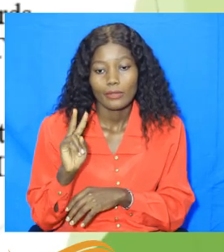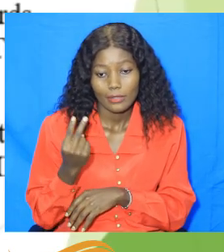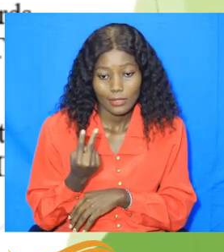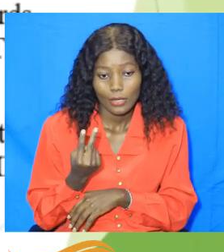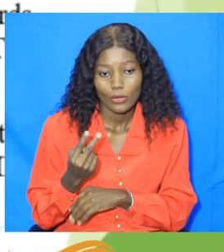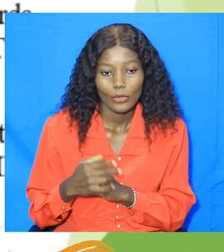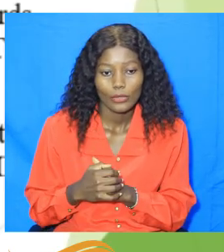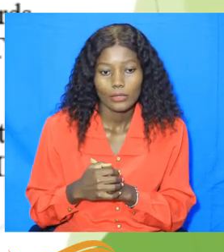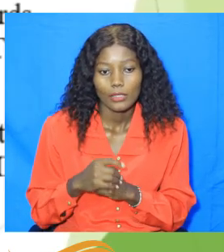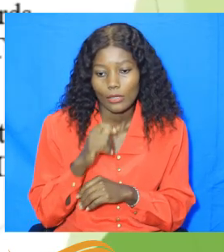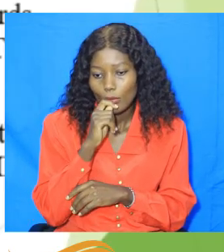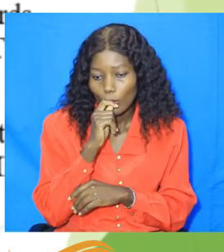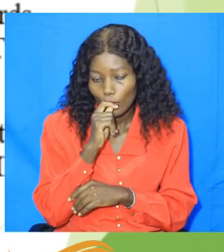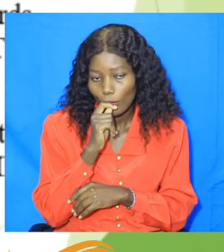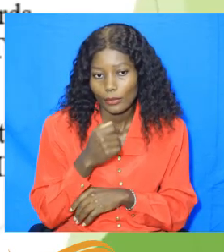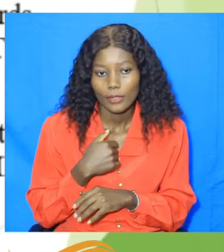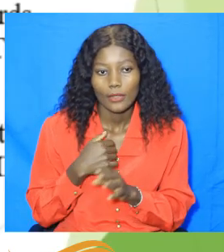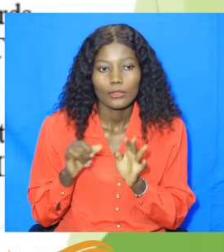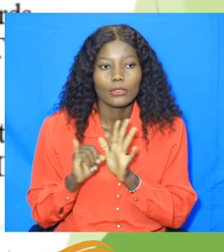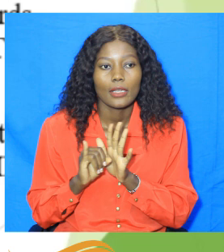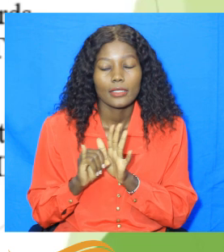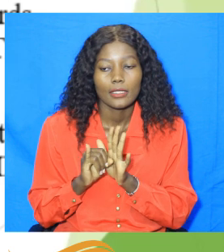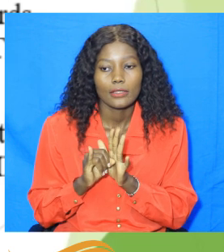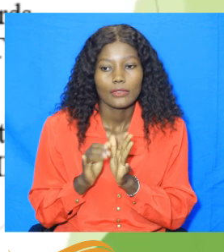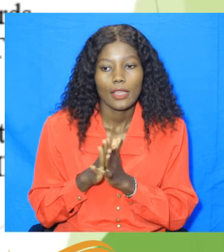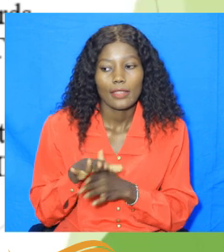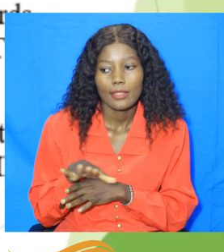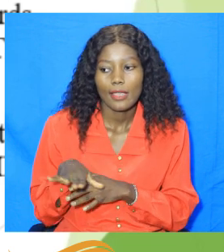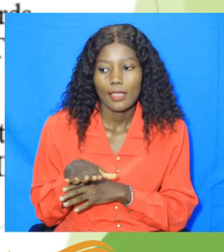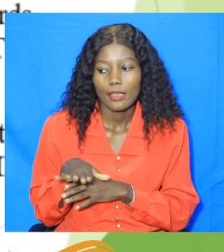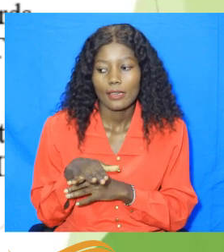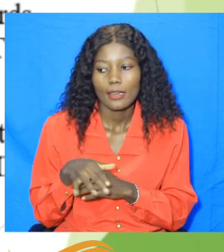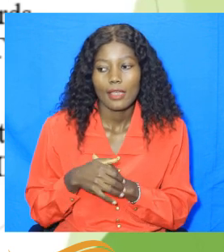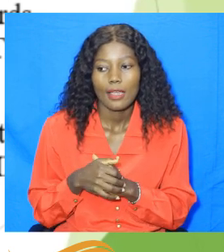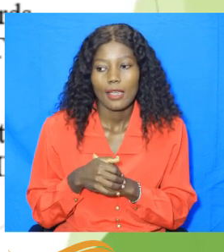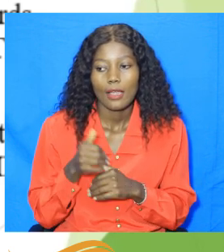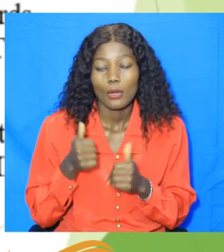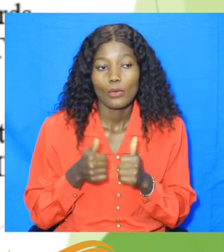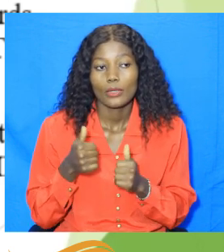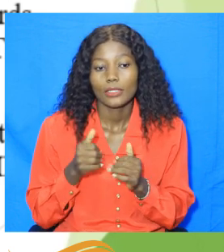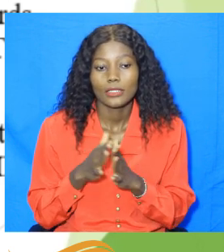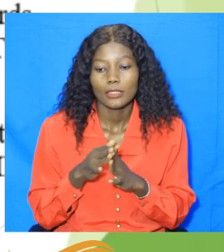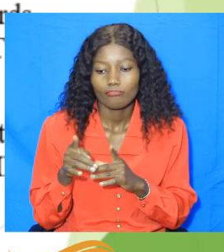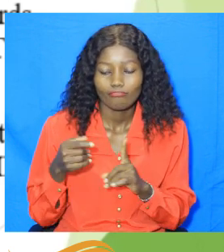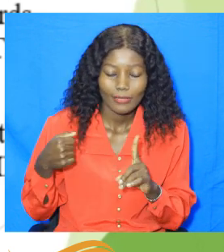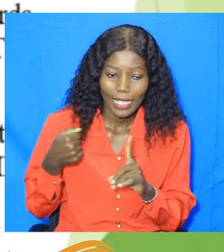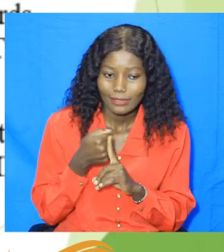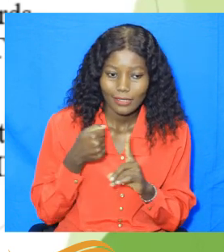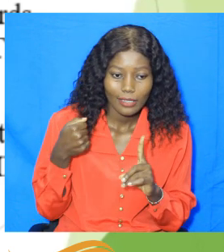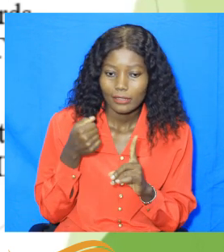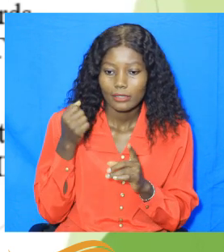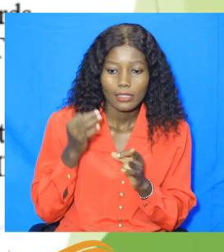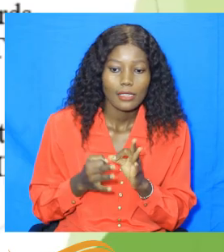Second, the referee has to identify the area that was attacked. If